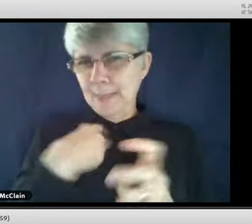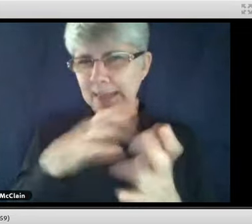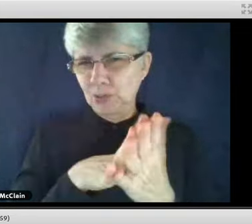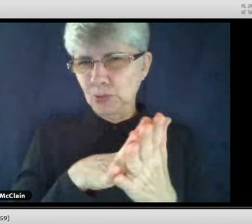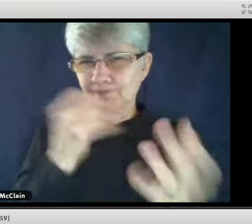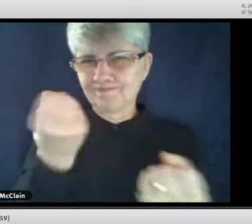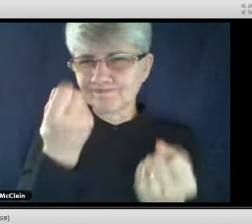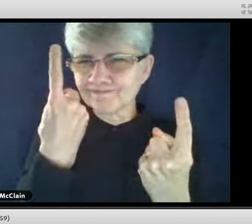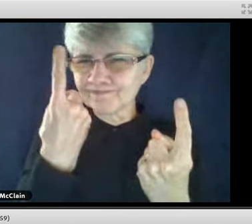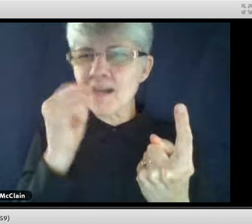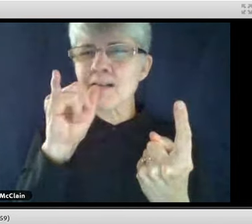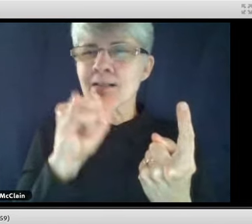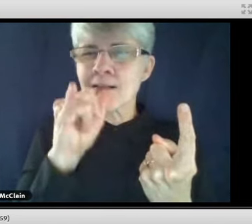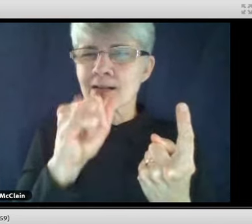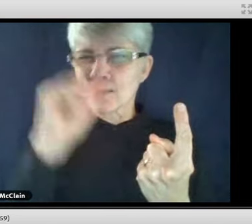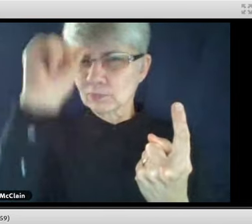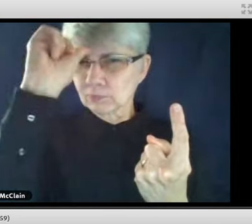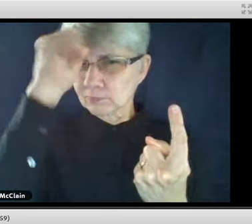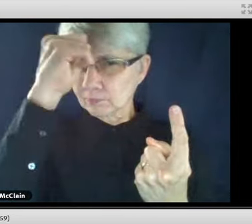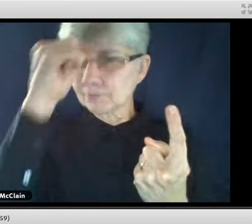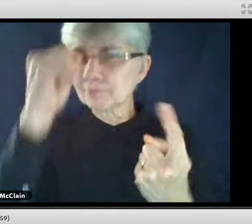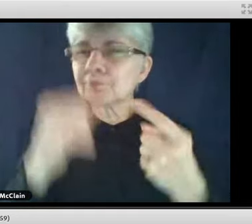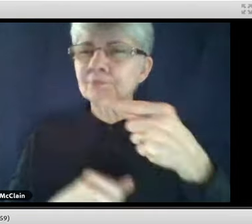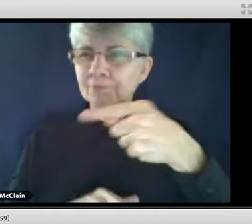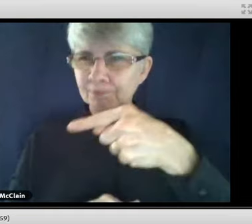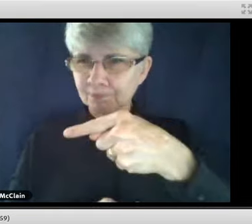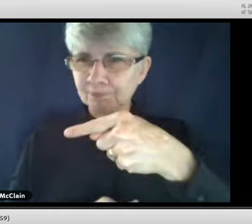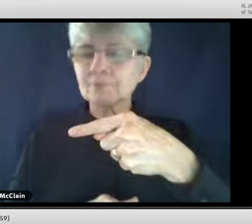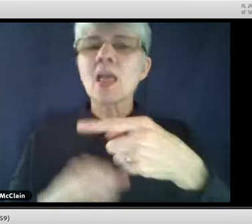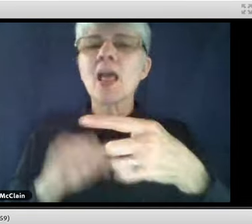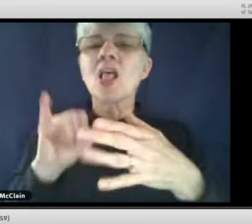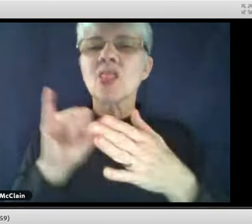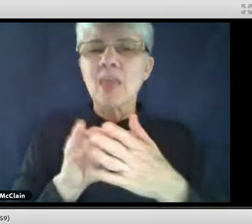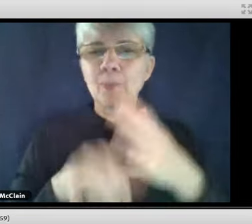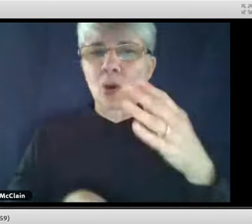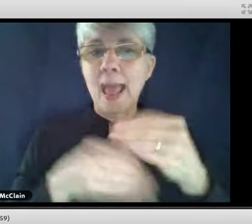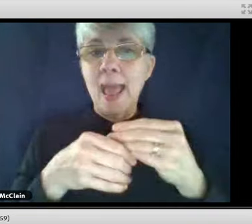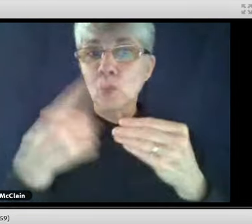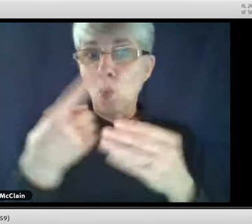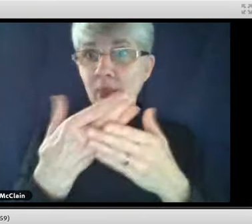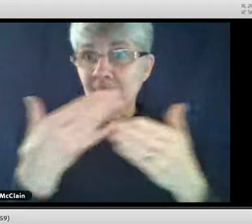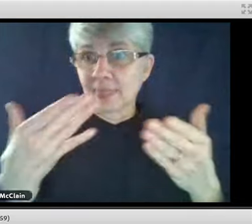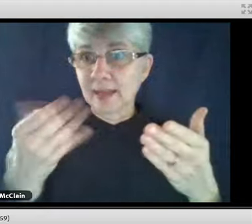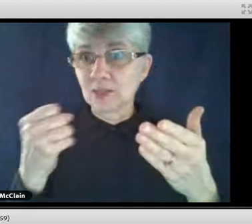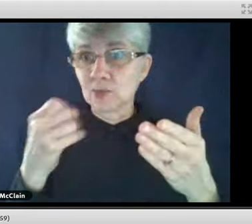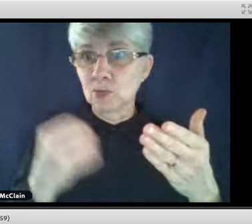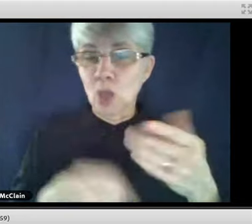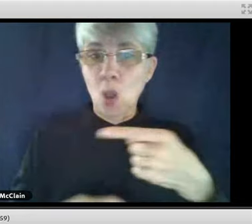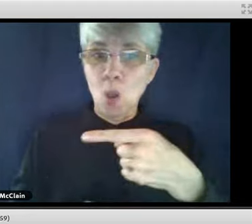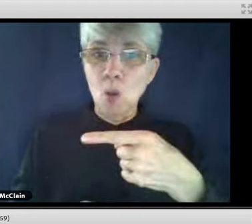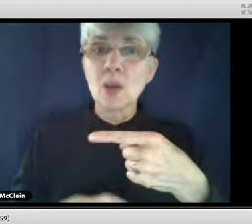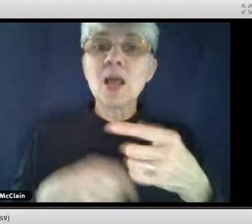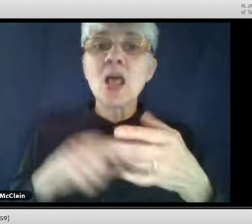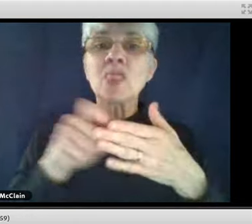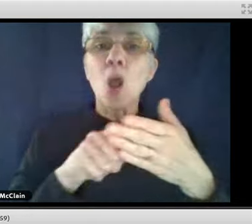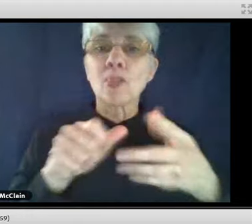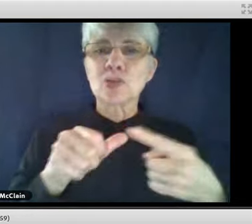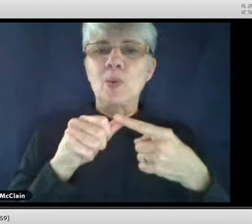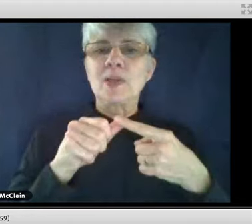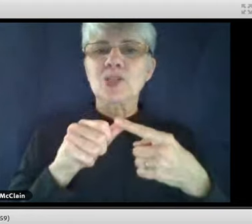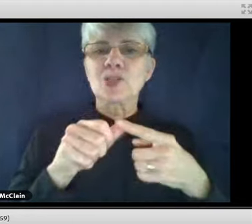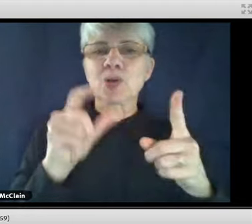grasp. But yeah, it's exactly right. But I'm going to add one thing. Okay, so this is the author's original